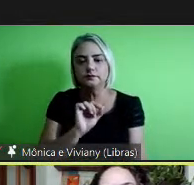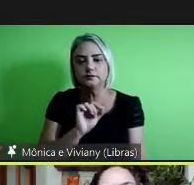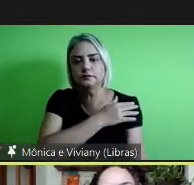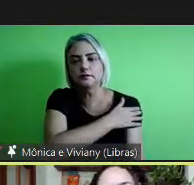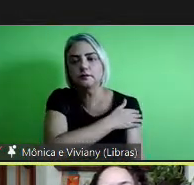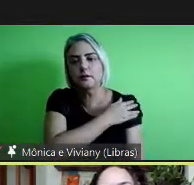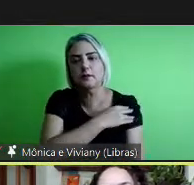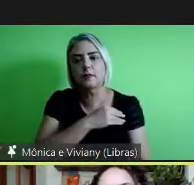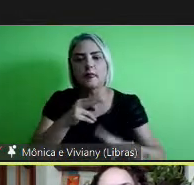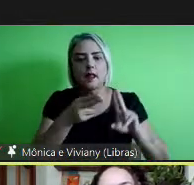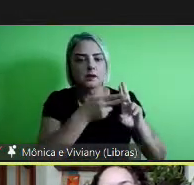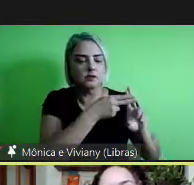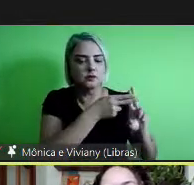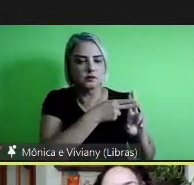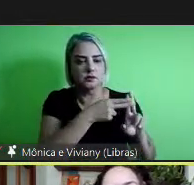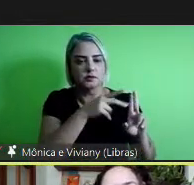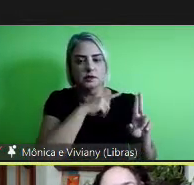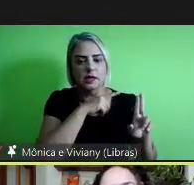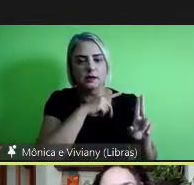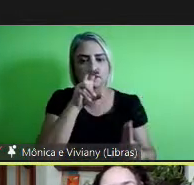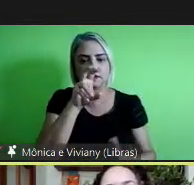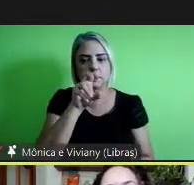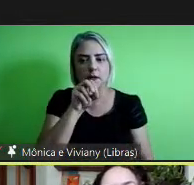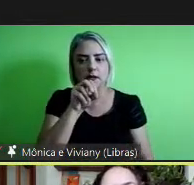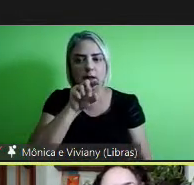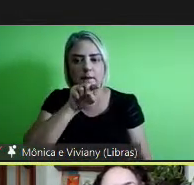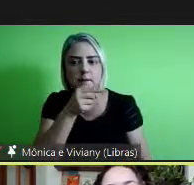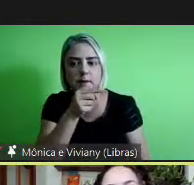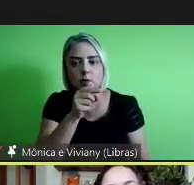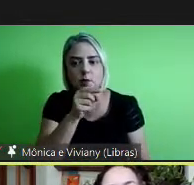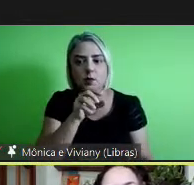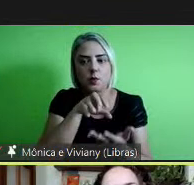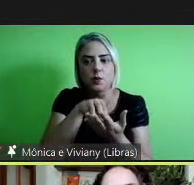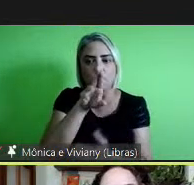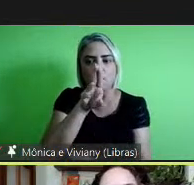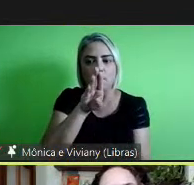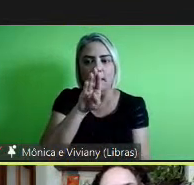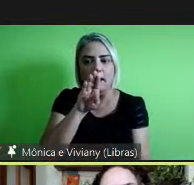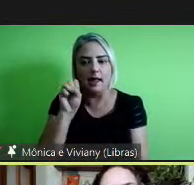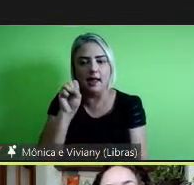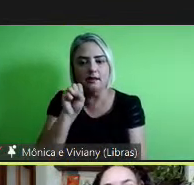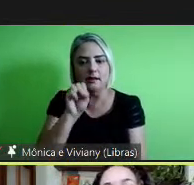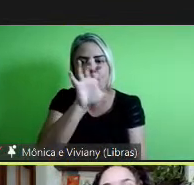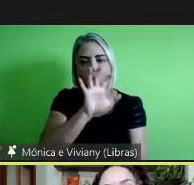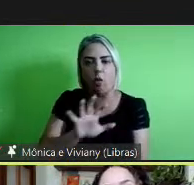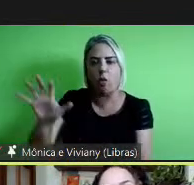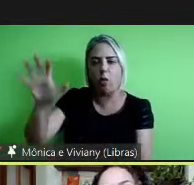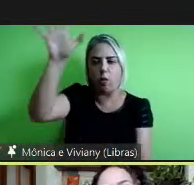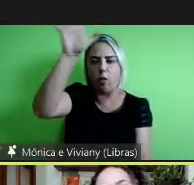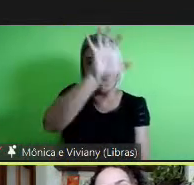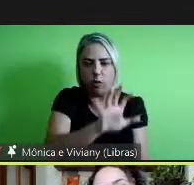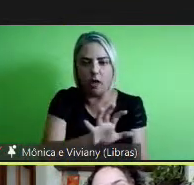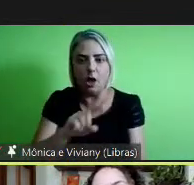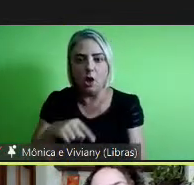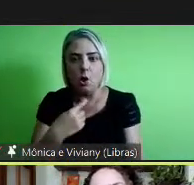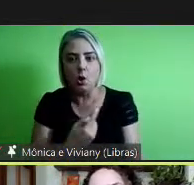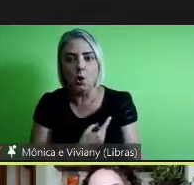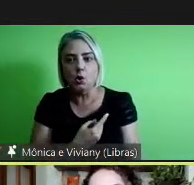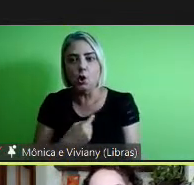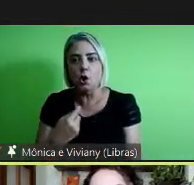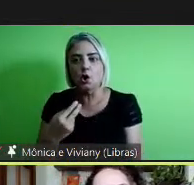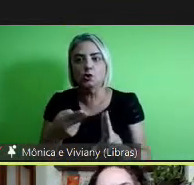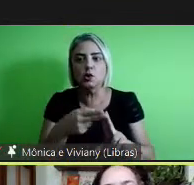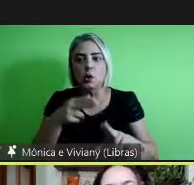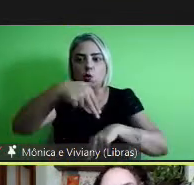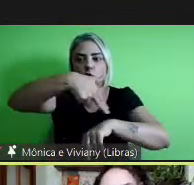nutrition security. So while in our unified health system, we have 50,000 basic healthcare units in each